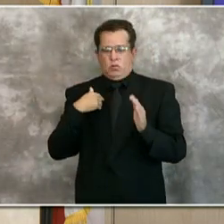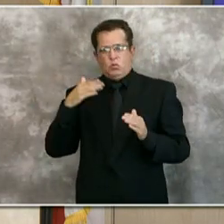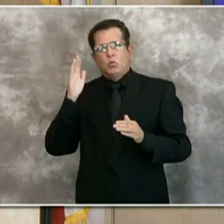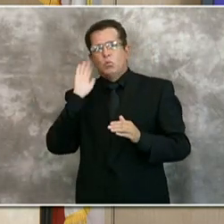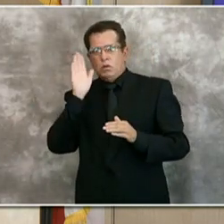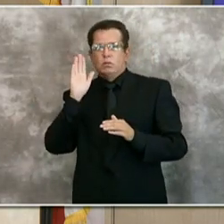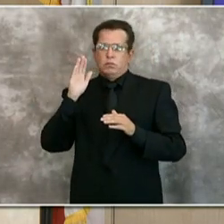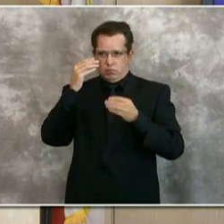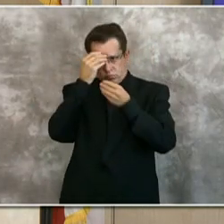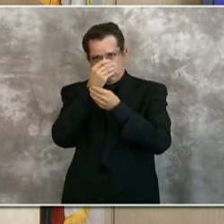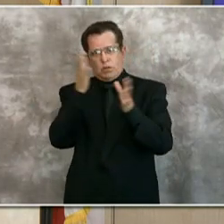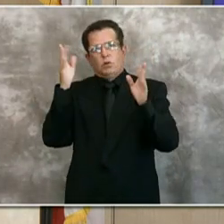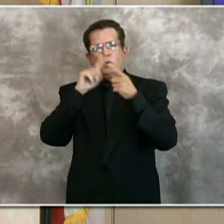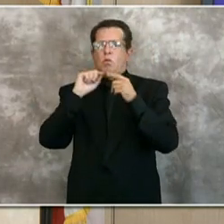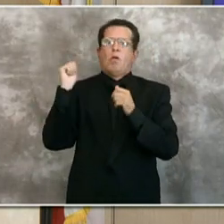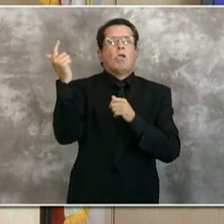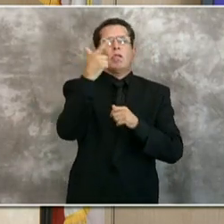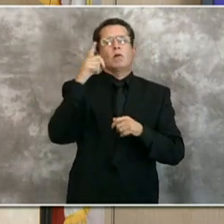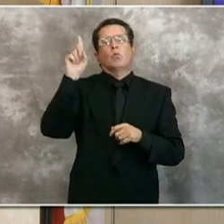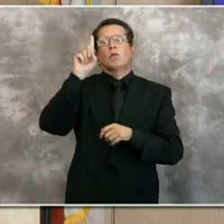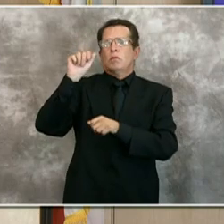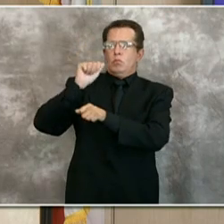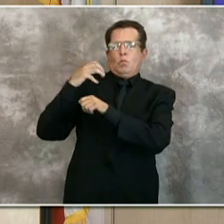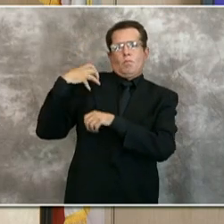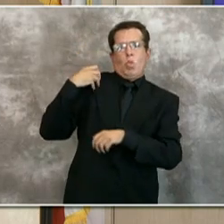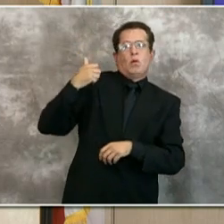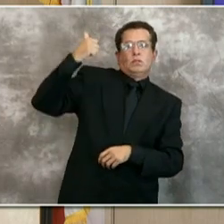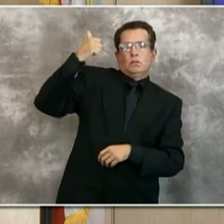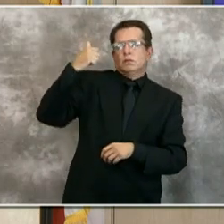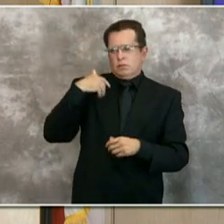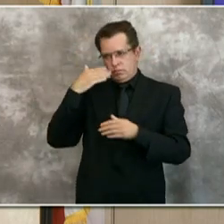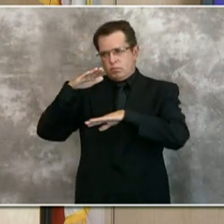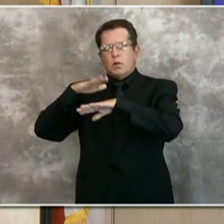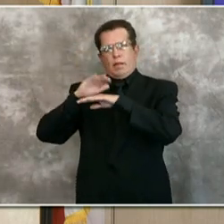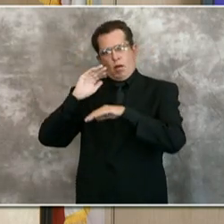with all employers as a part of our outbreak